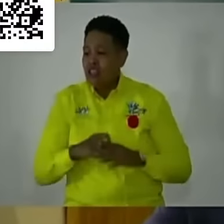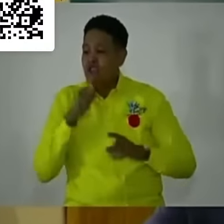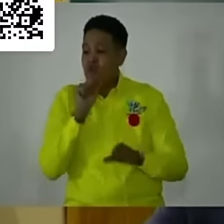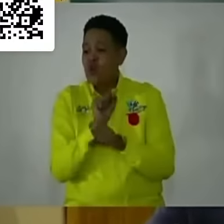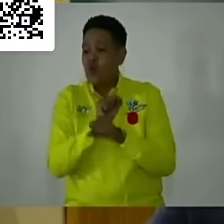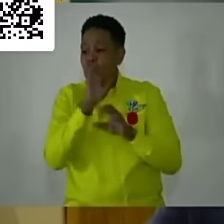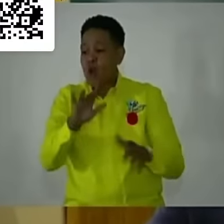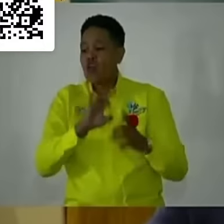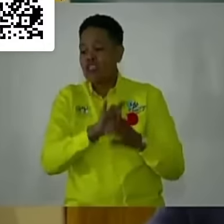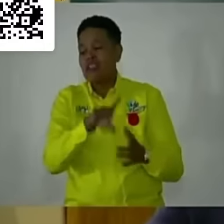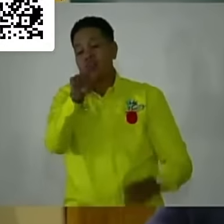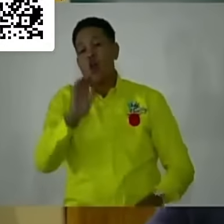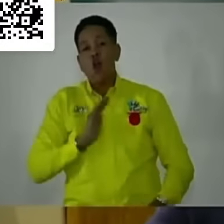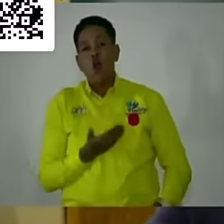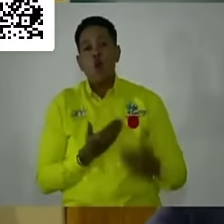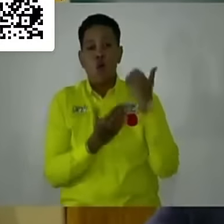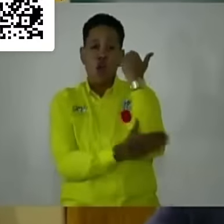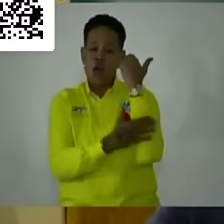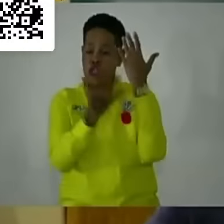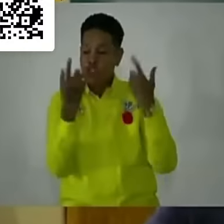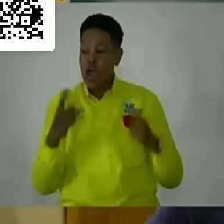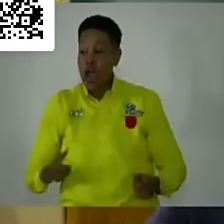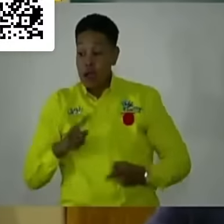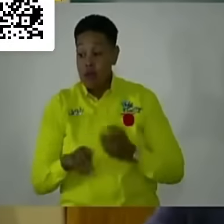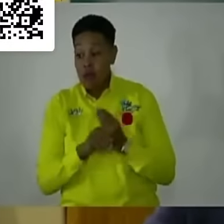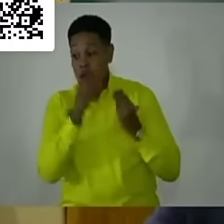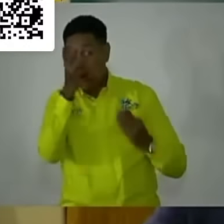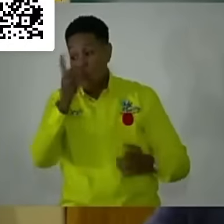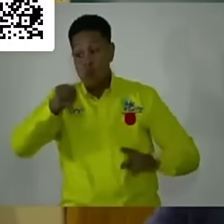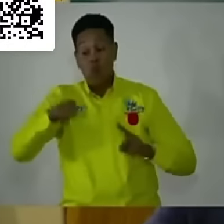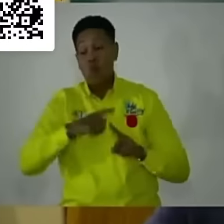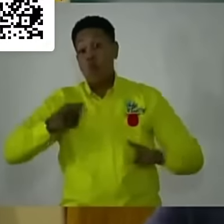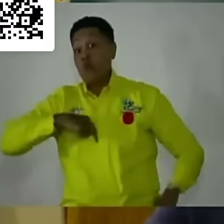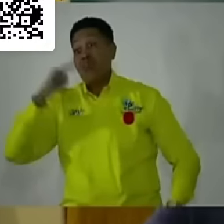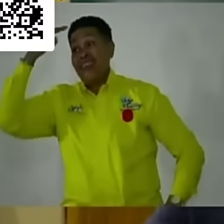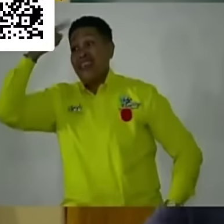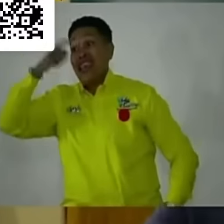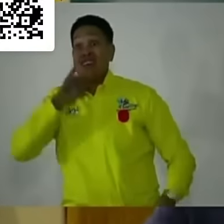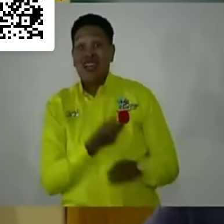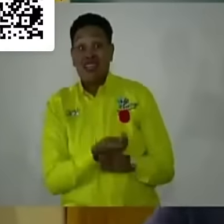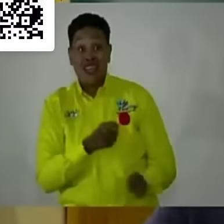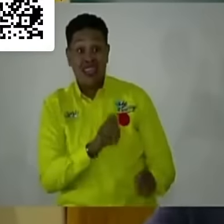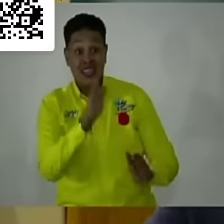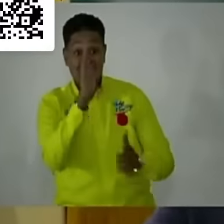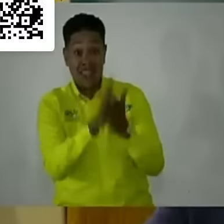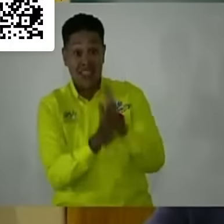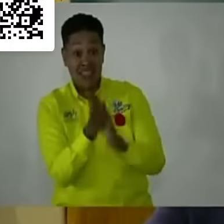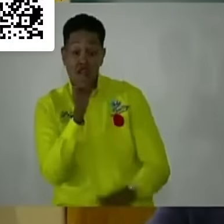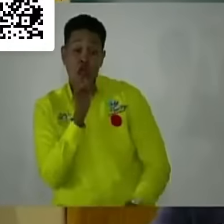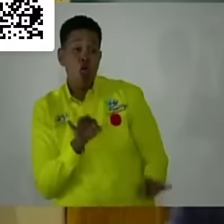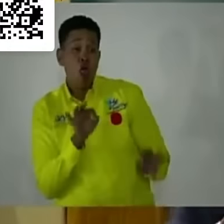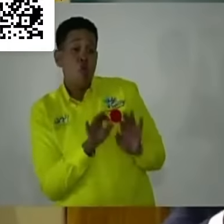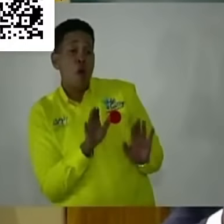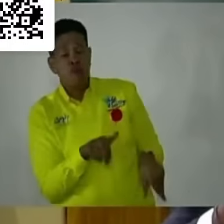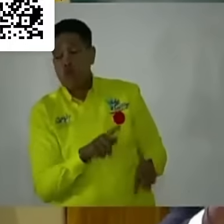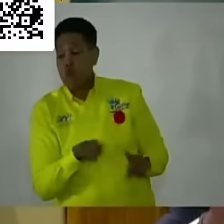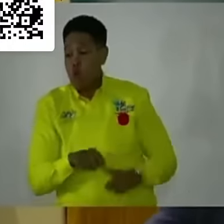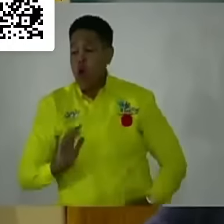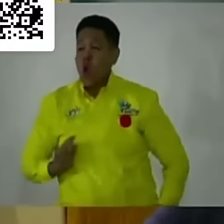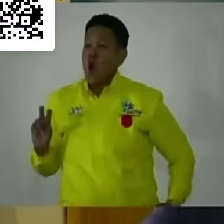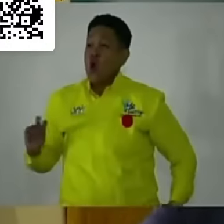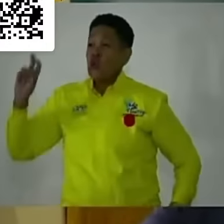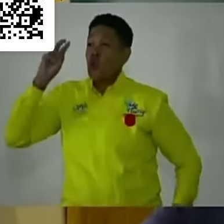workers in our country. And when we think that mining is no longer important, when our tourism